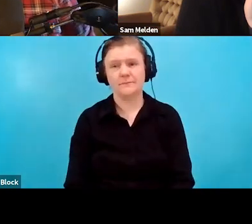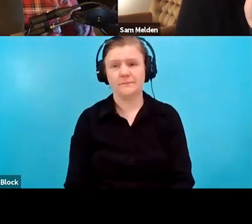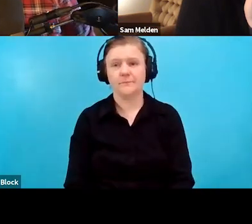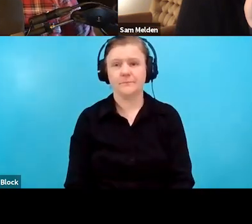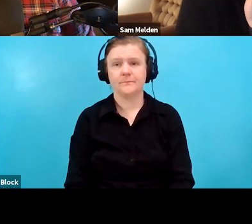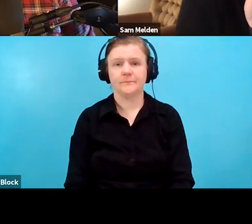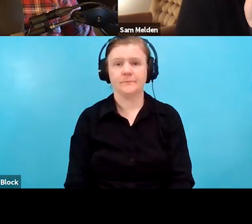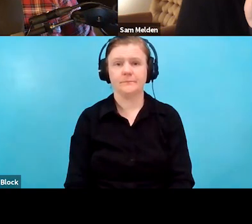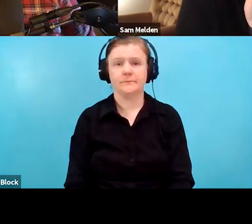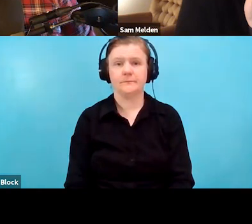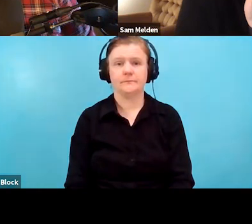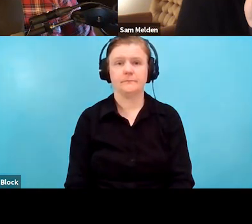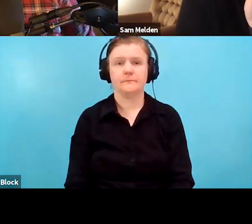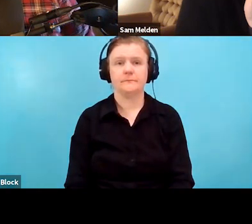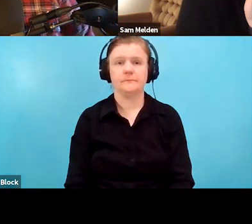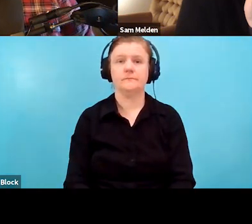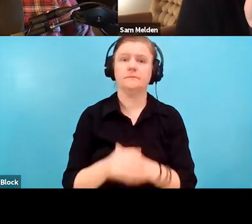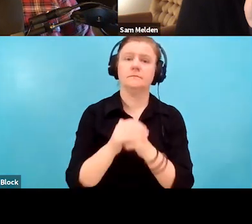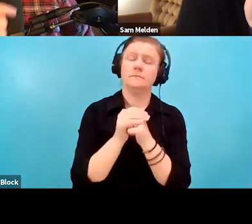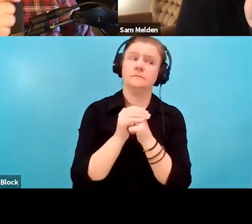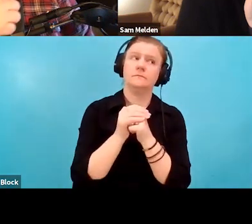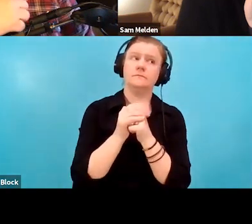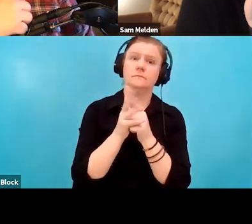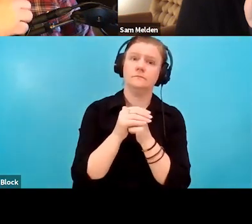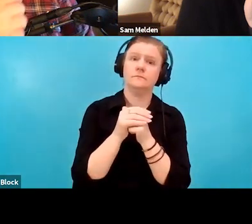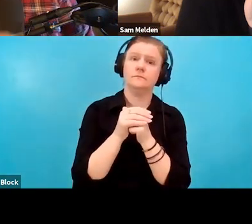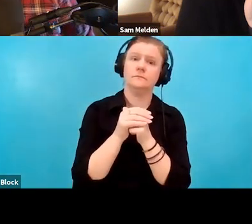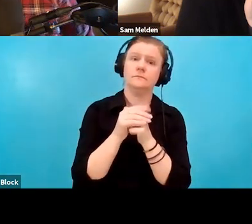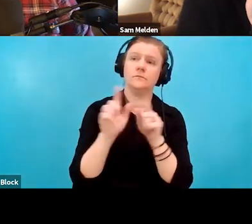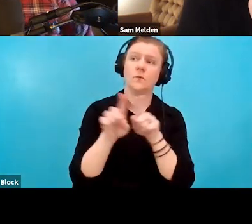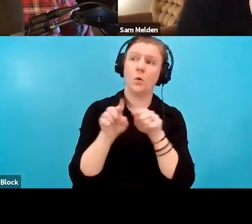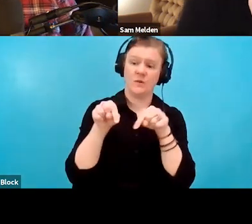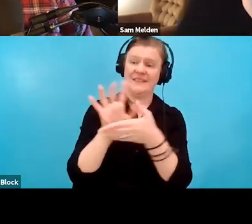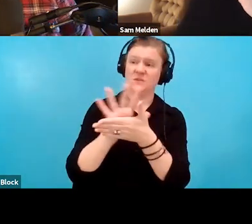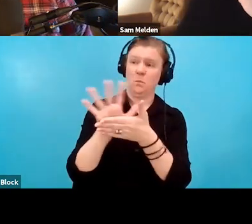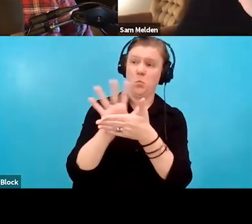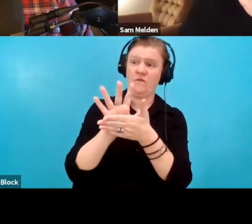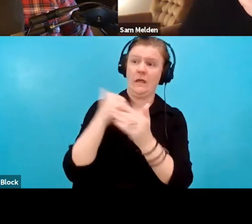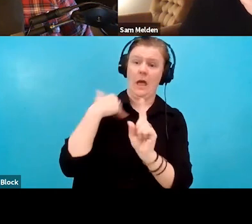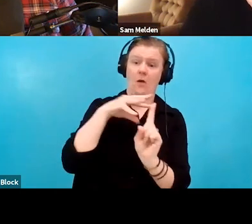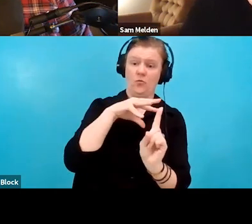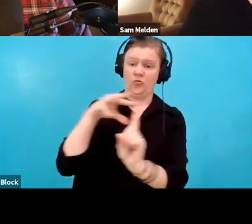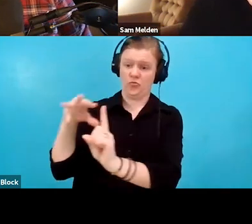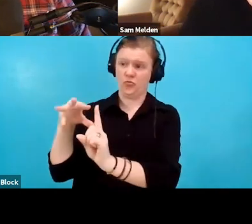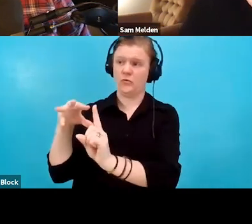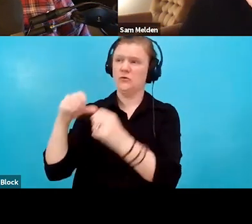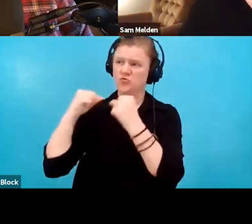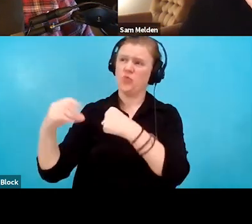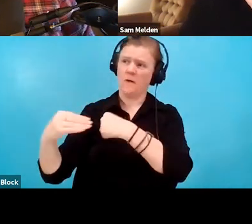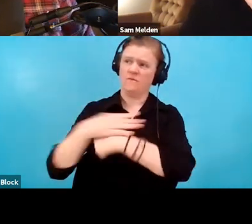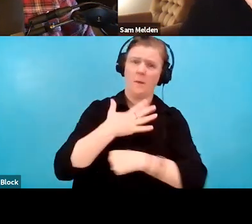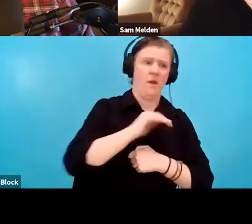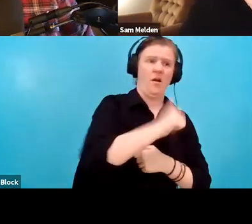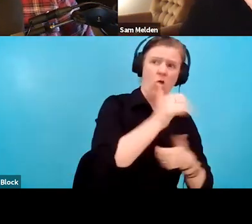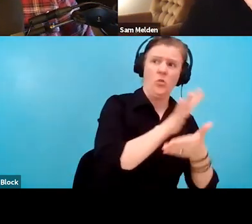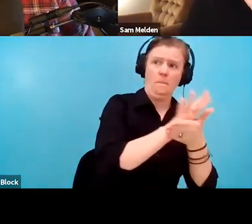And by the way, we haven't quite touched on this, but it's, you know, making this film has had a profound impact on my other filmmaking. And at this